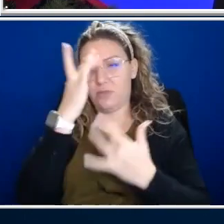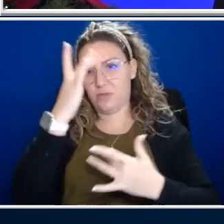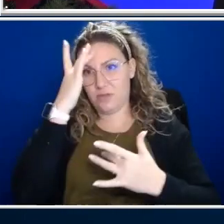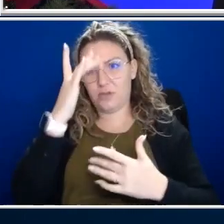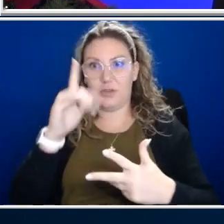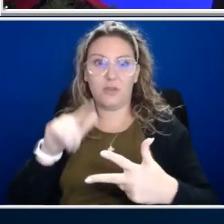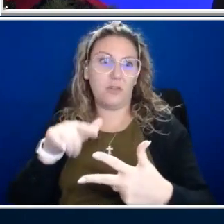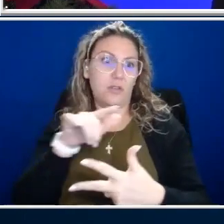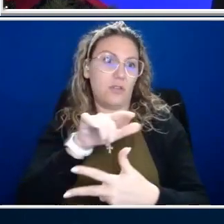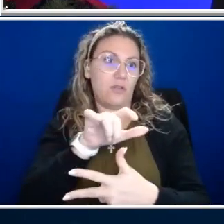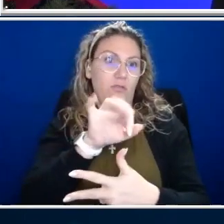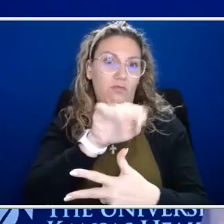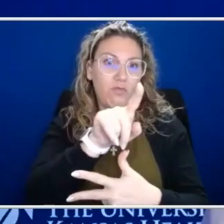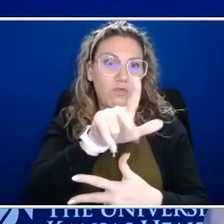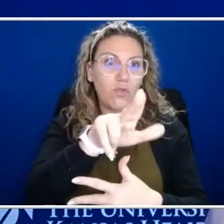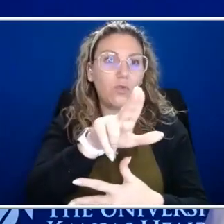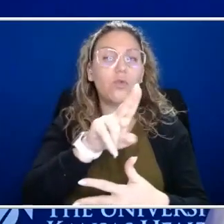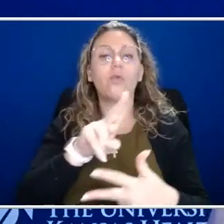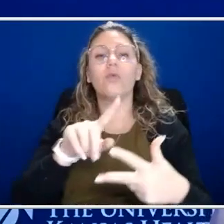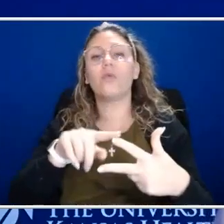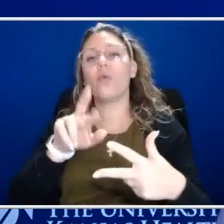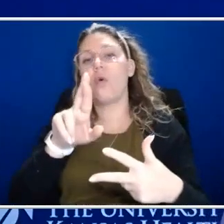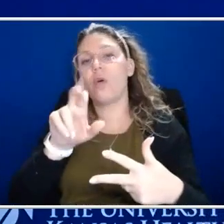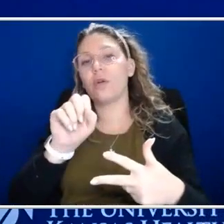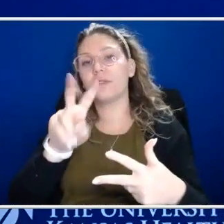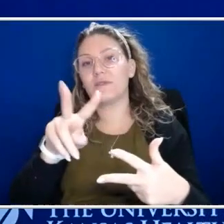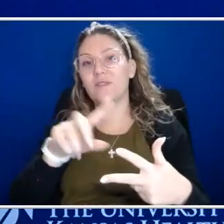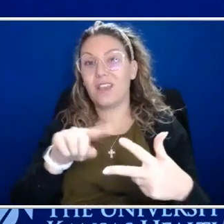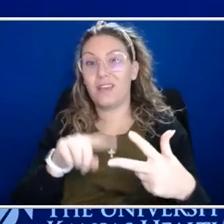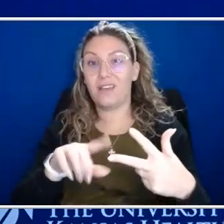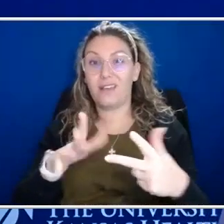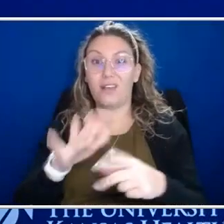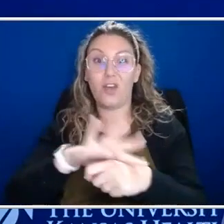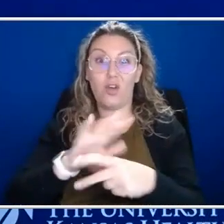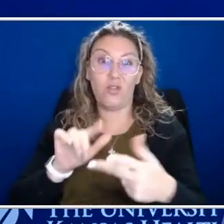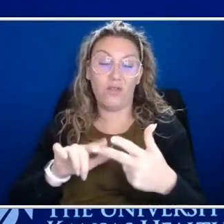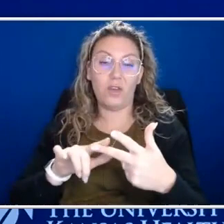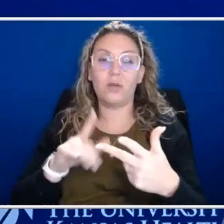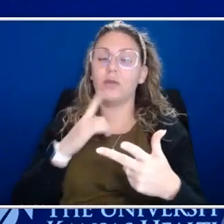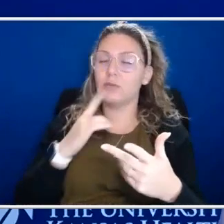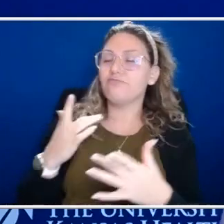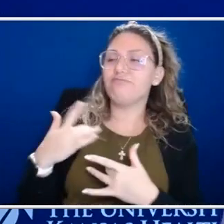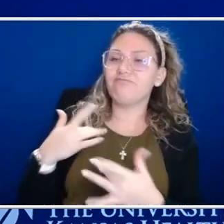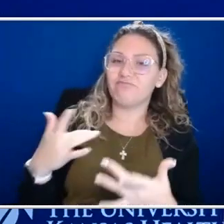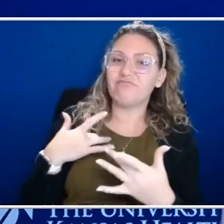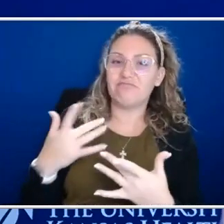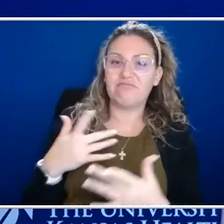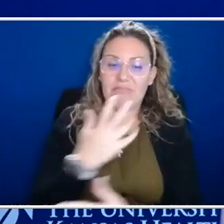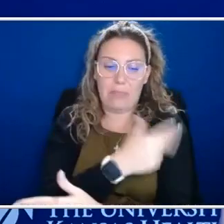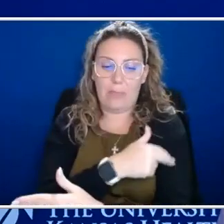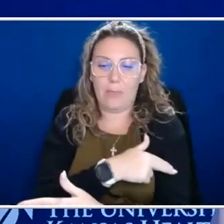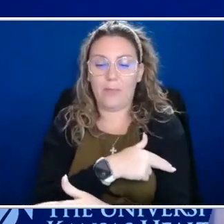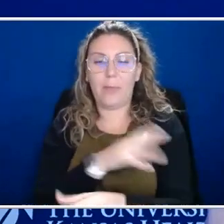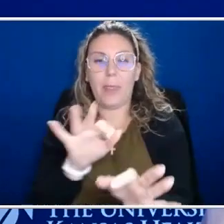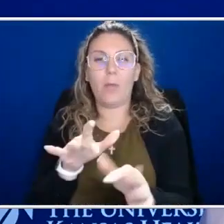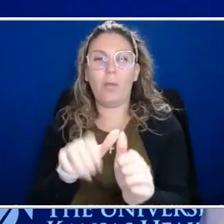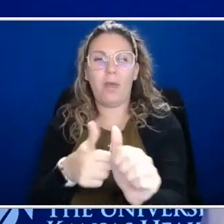thoughts? Yeah, I think it's certainly a combination. Again, hospitalizations tend to lag the number of cases and